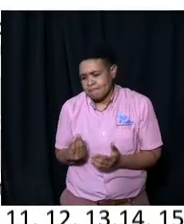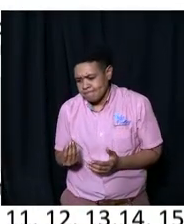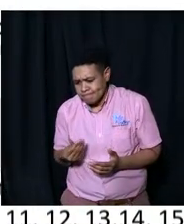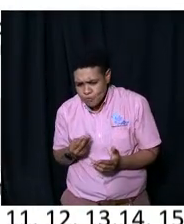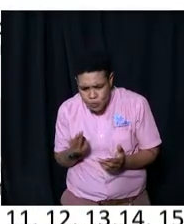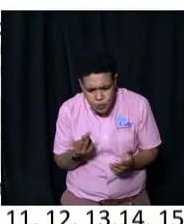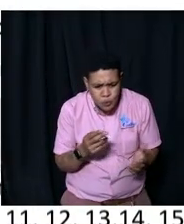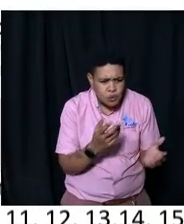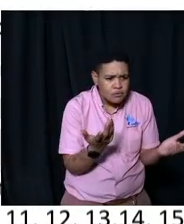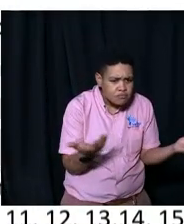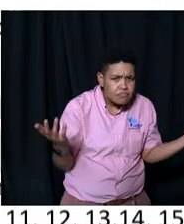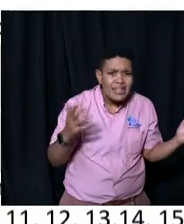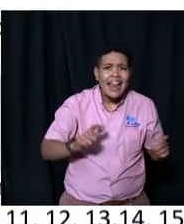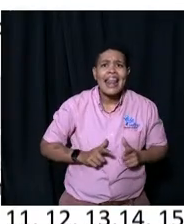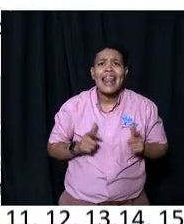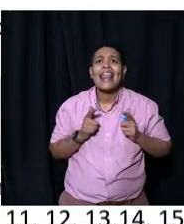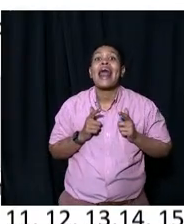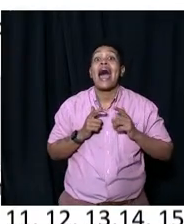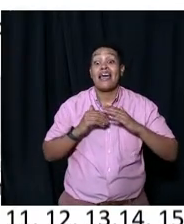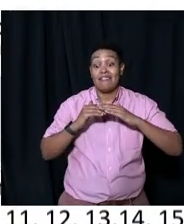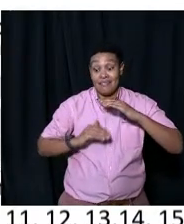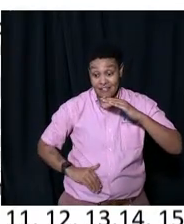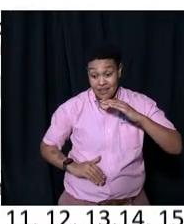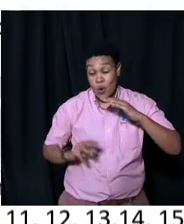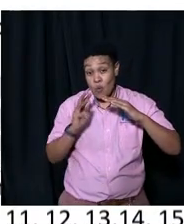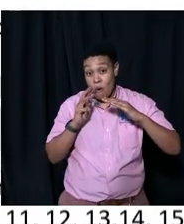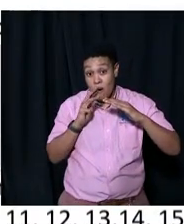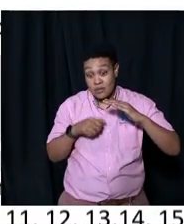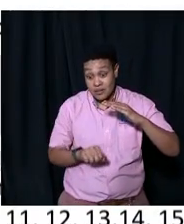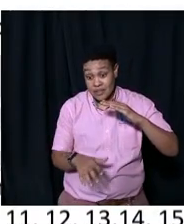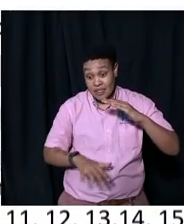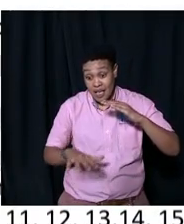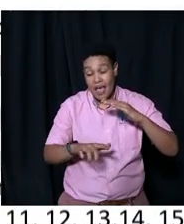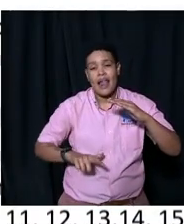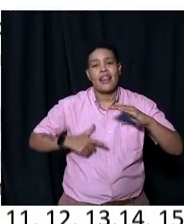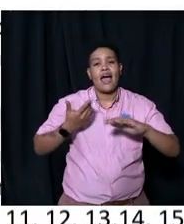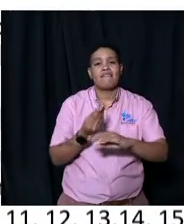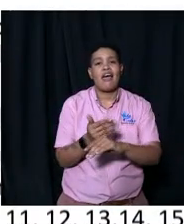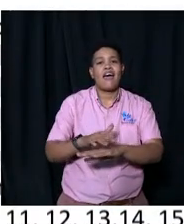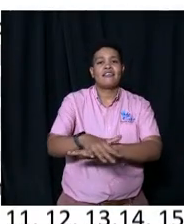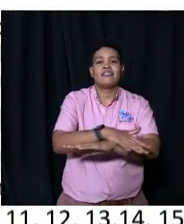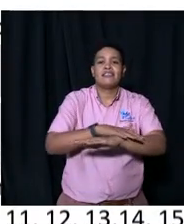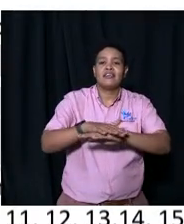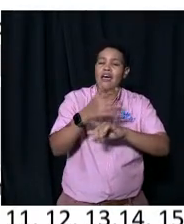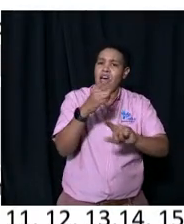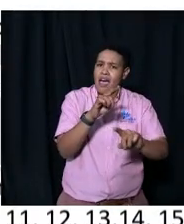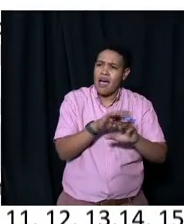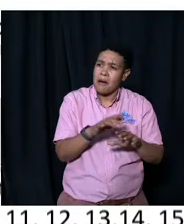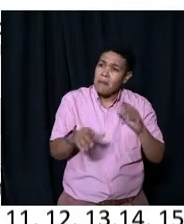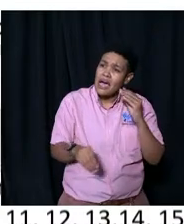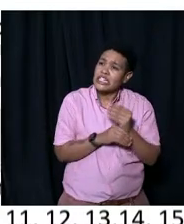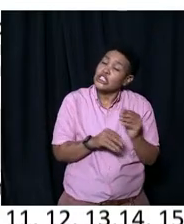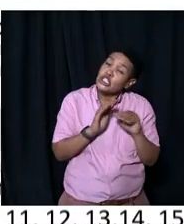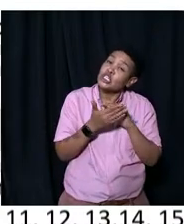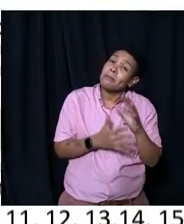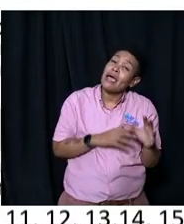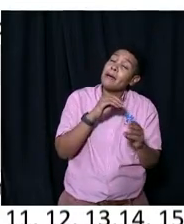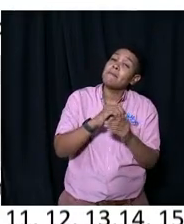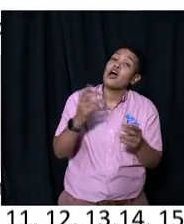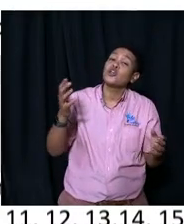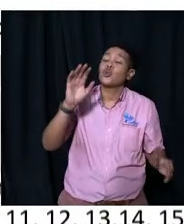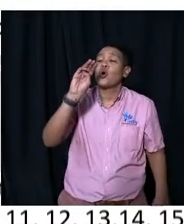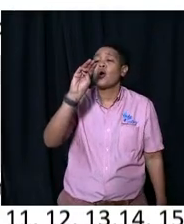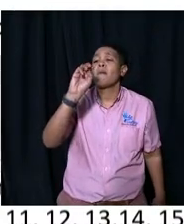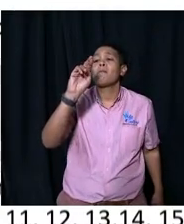life below water, and life on land. Additionally, the Jamaica is a party to the